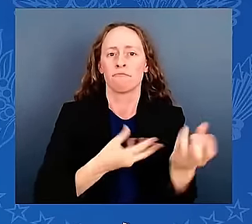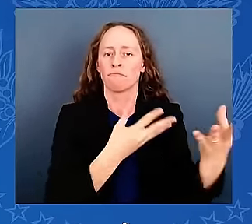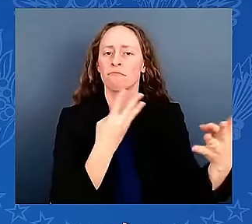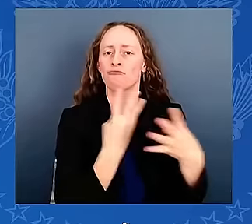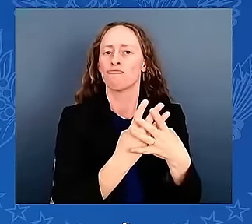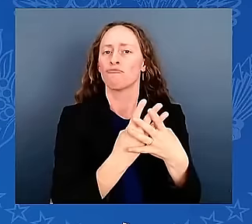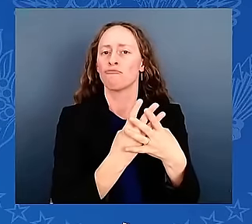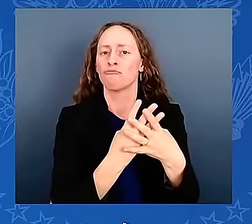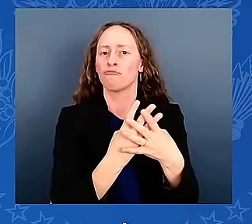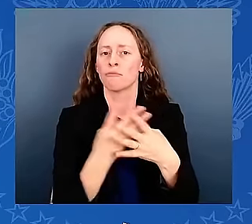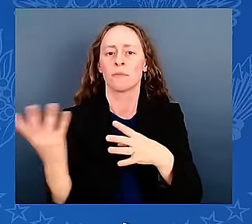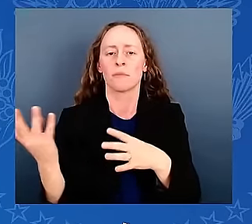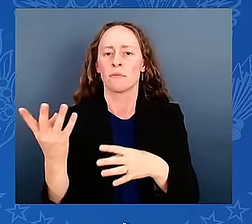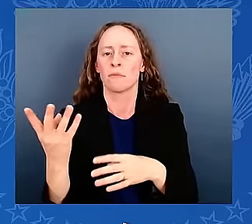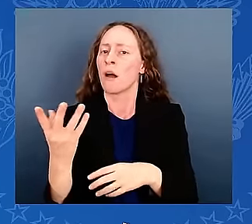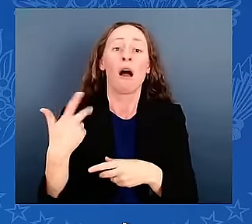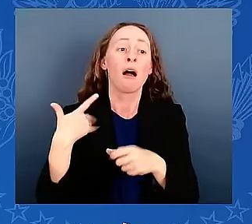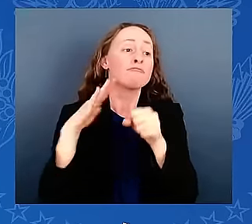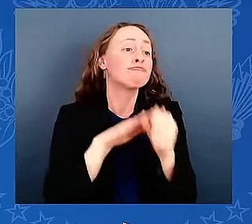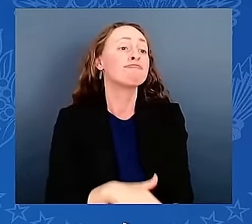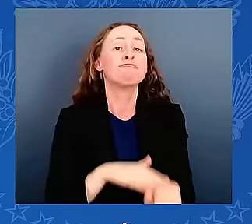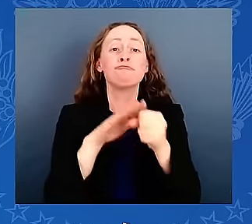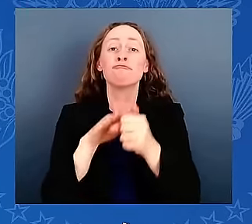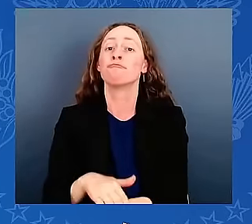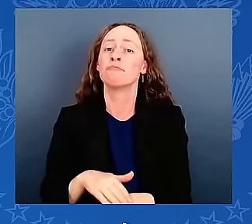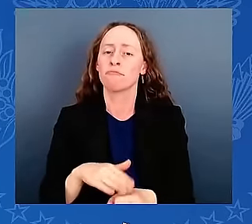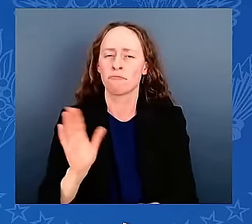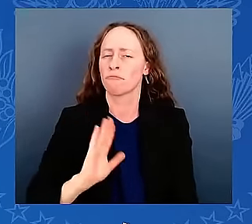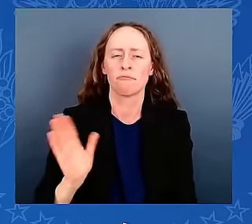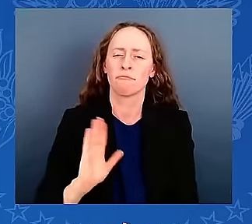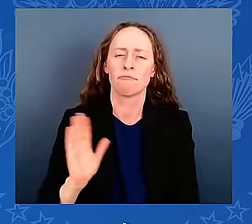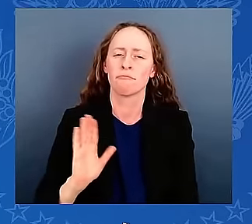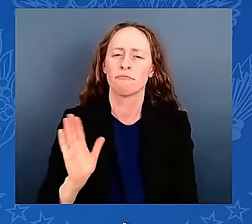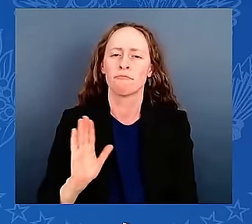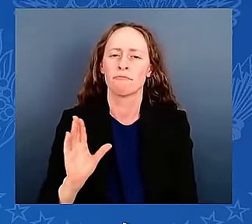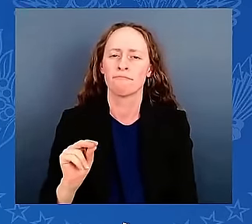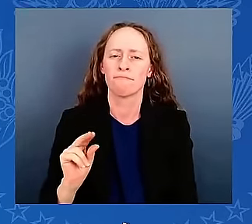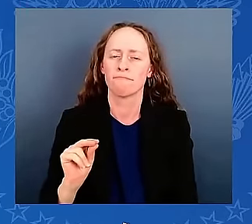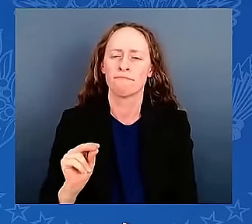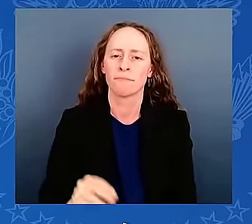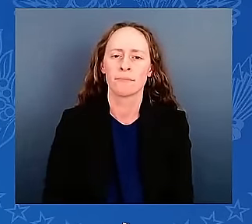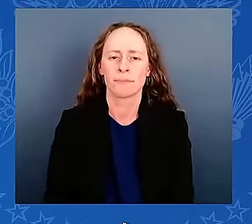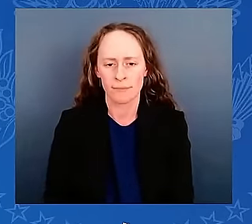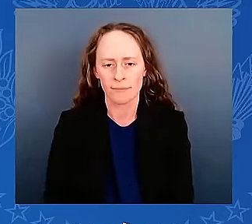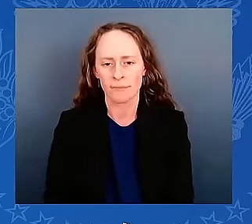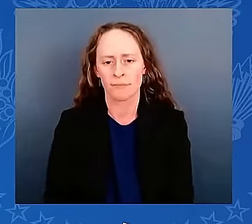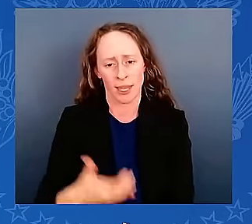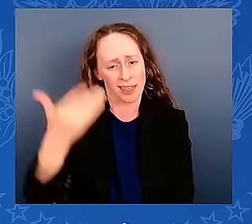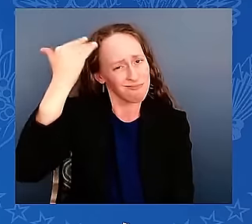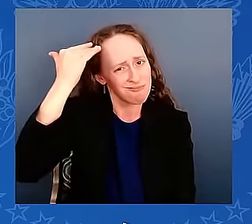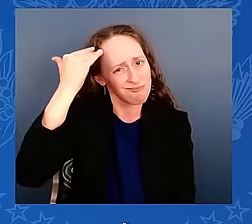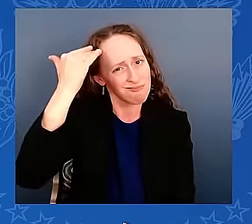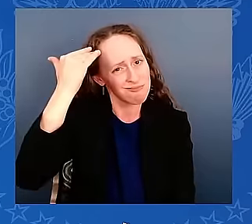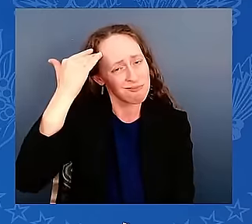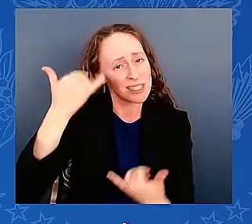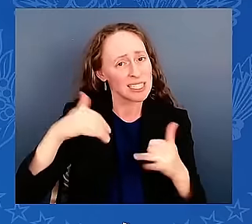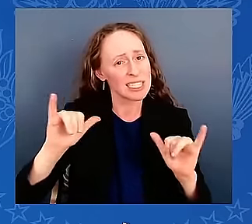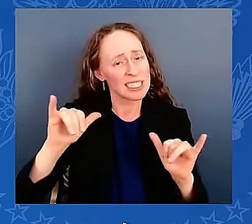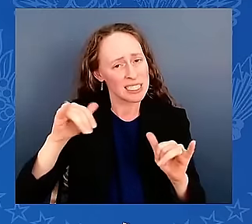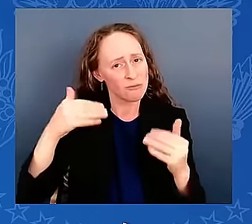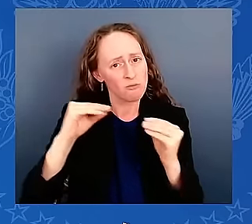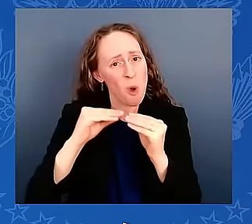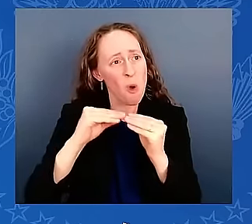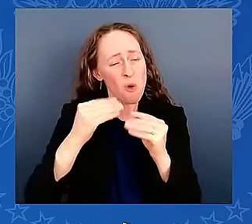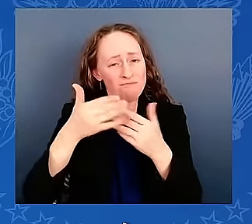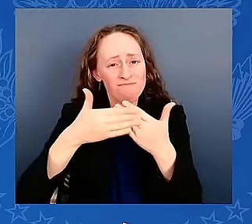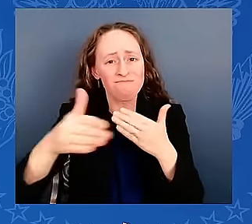is a lot of work to be done, I am proud to welcome a leader who doesn't shut the door